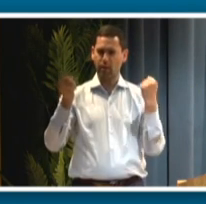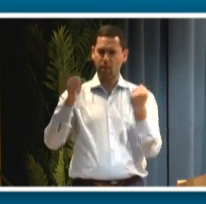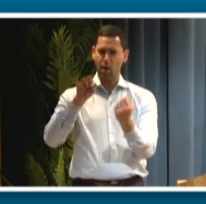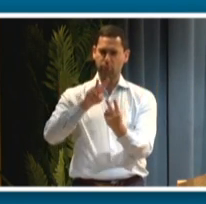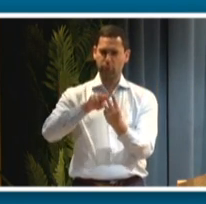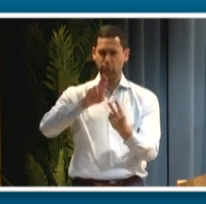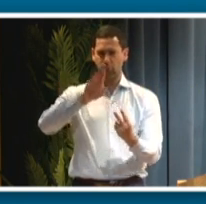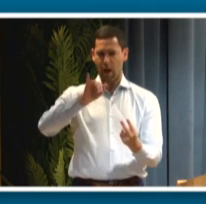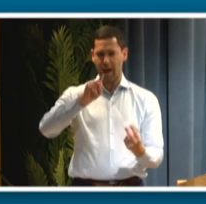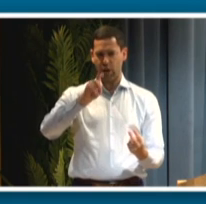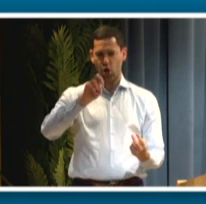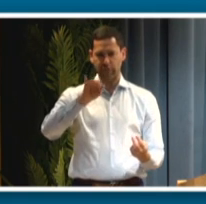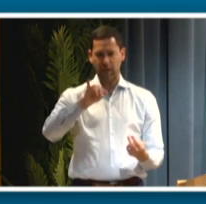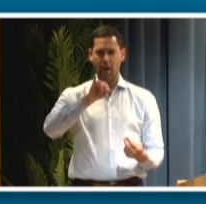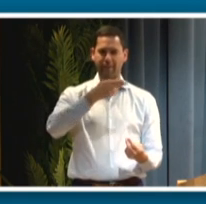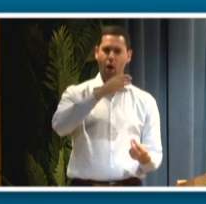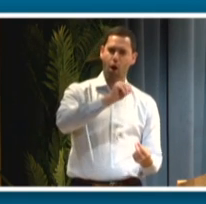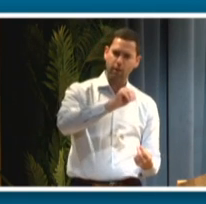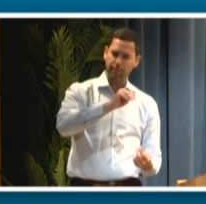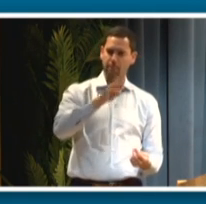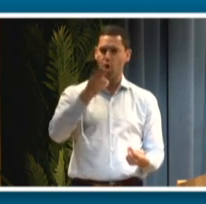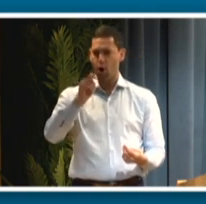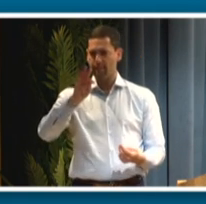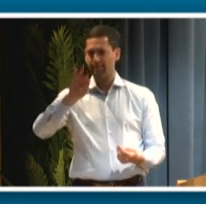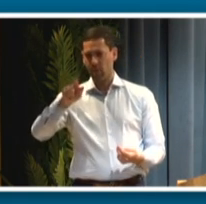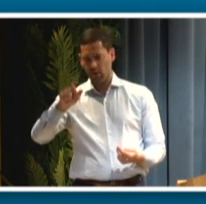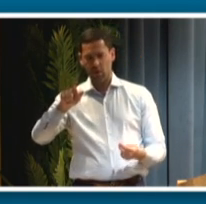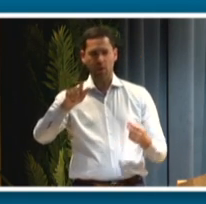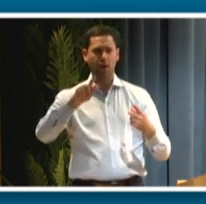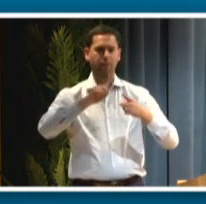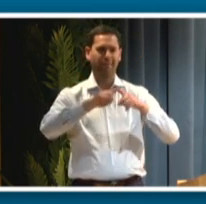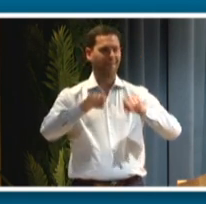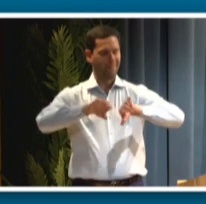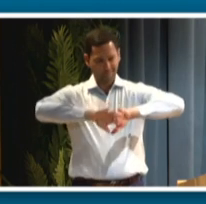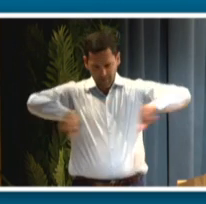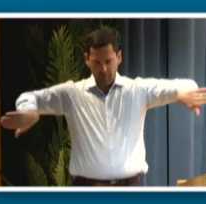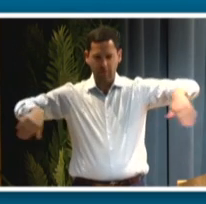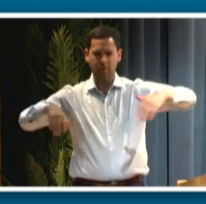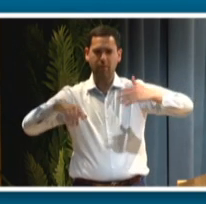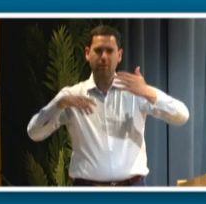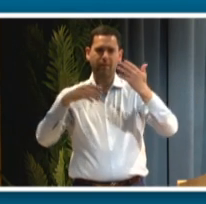you're exploring, and making all of that what it means to be a human being. It's tough. I mean,